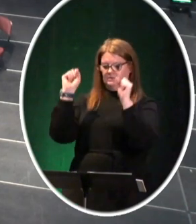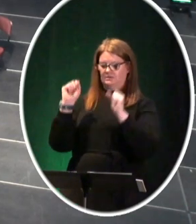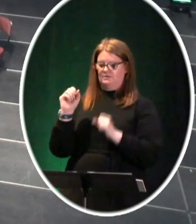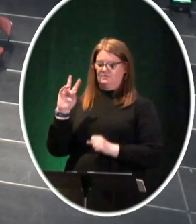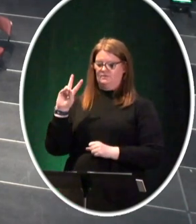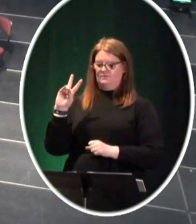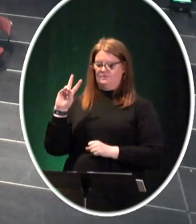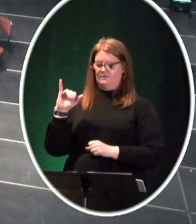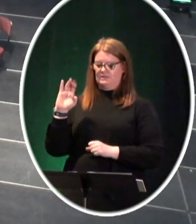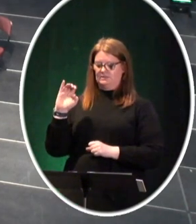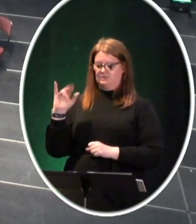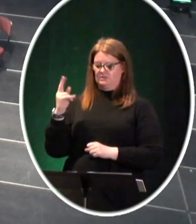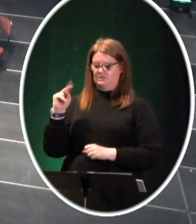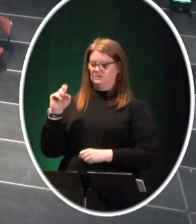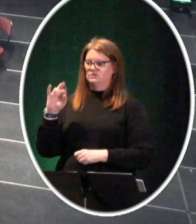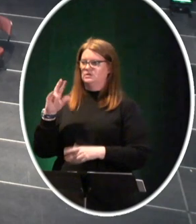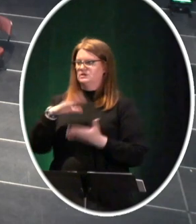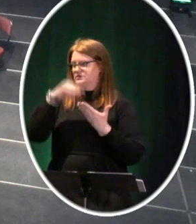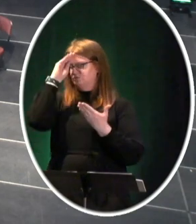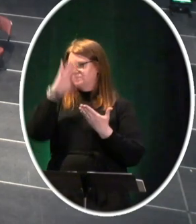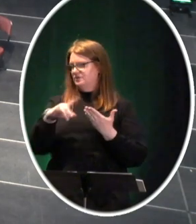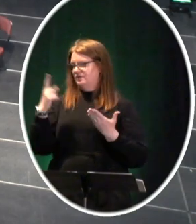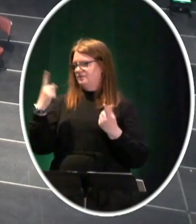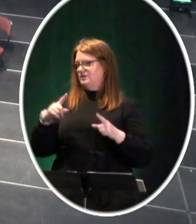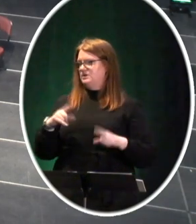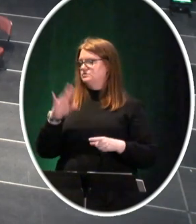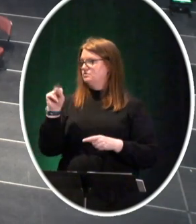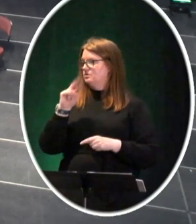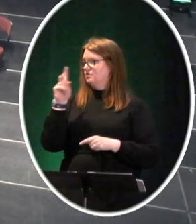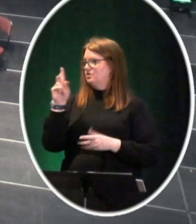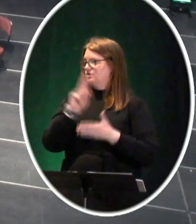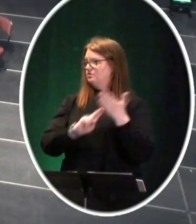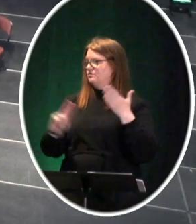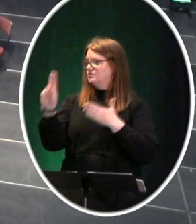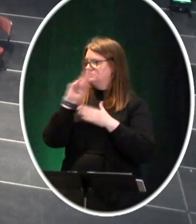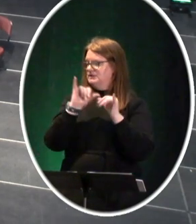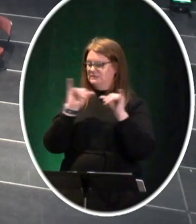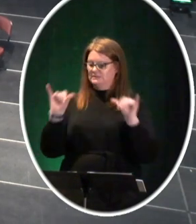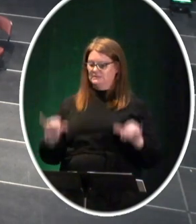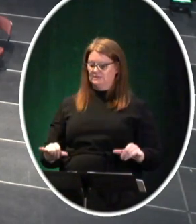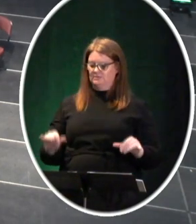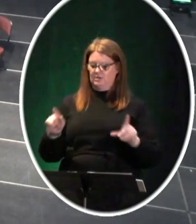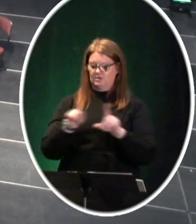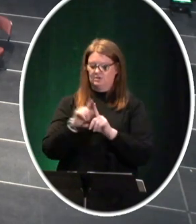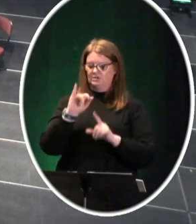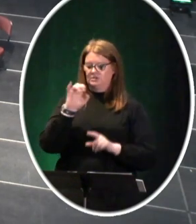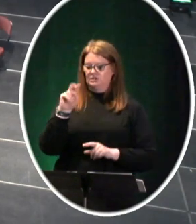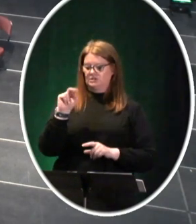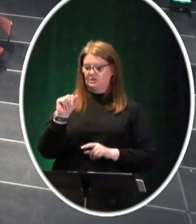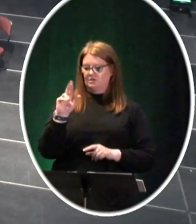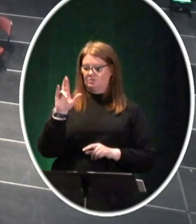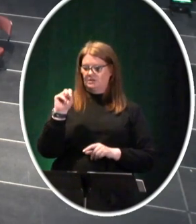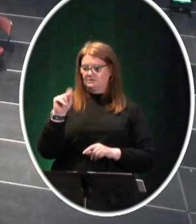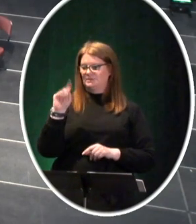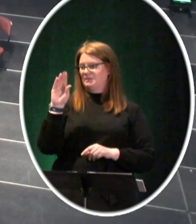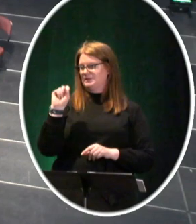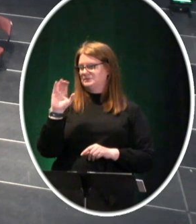for Academic and Student Affairs, North Dakota University System. And Ms. Jenna Rust, our